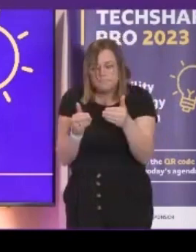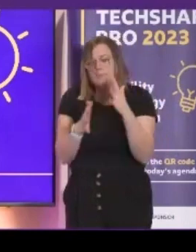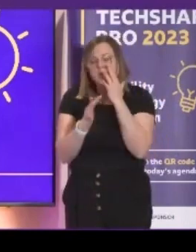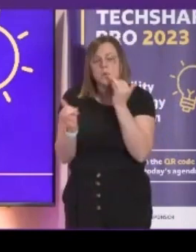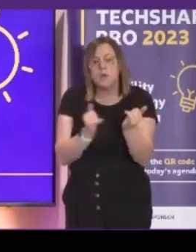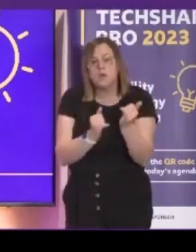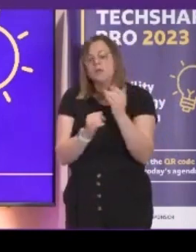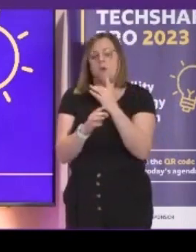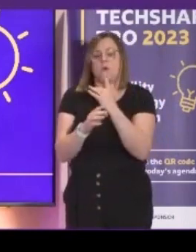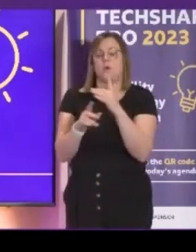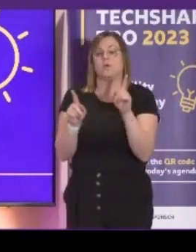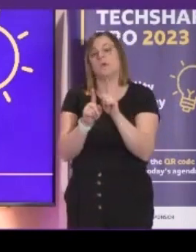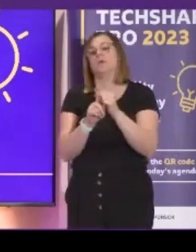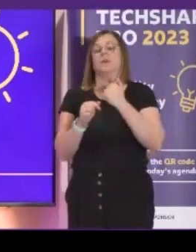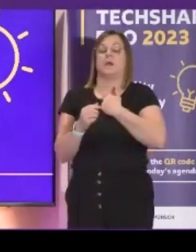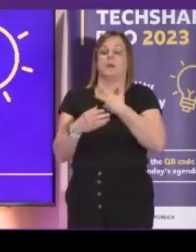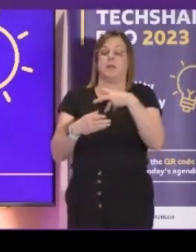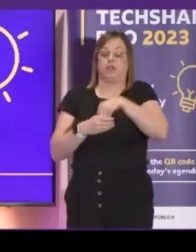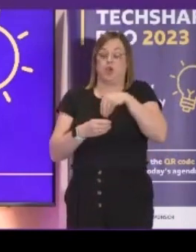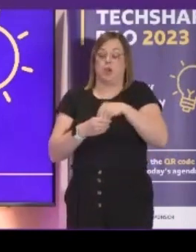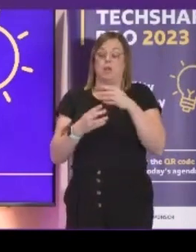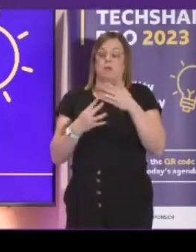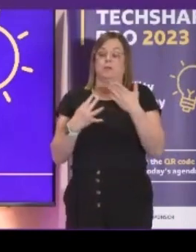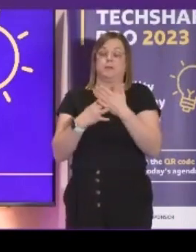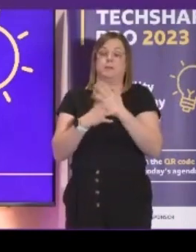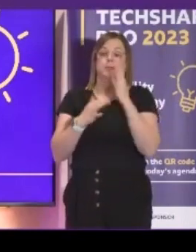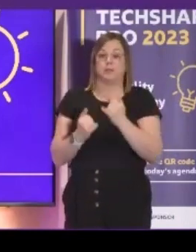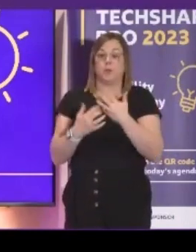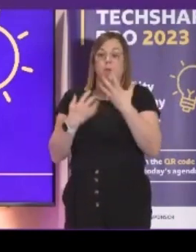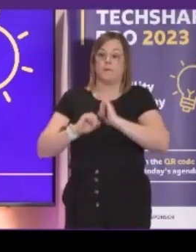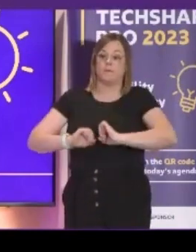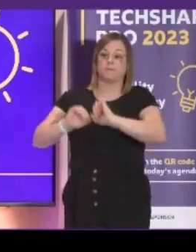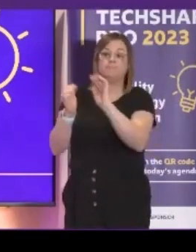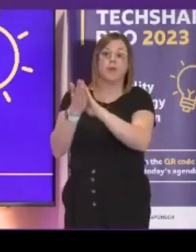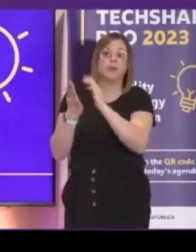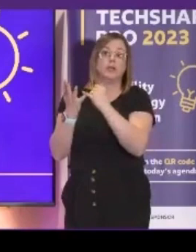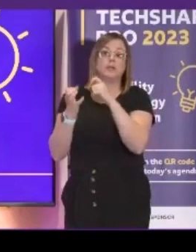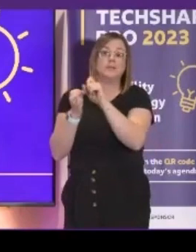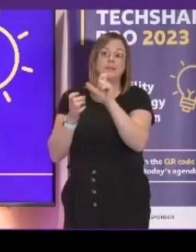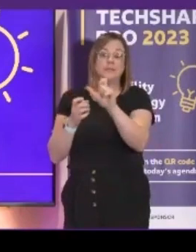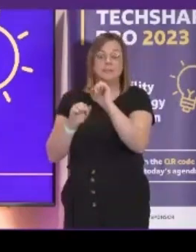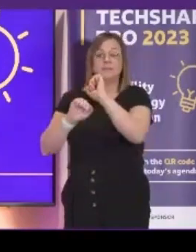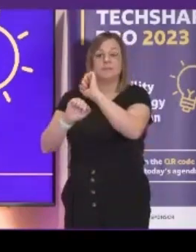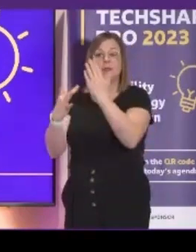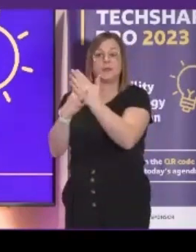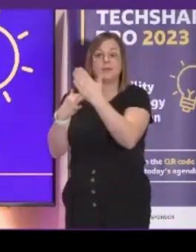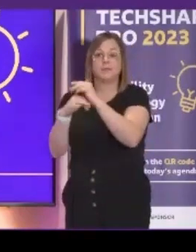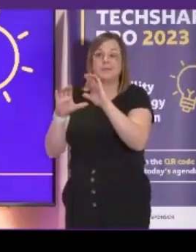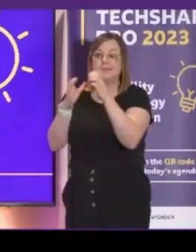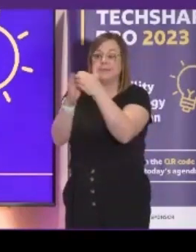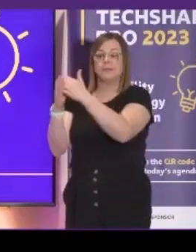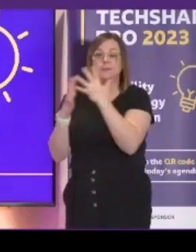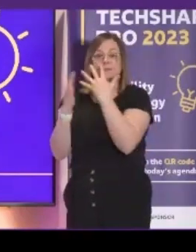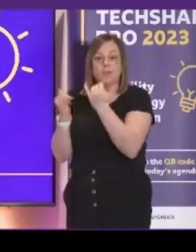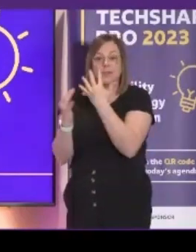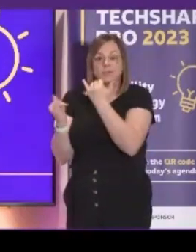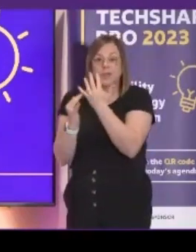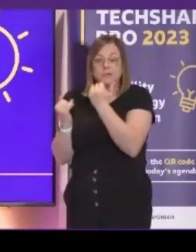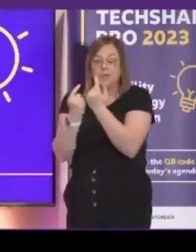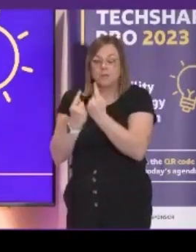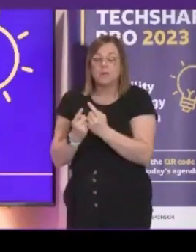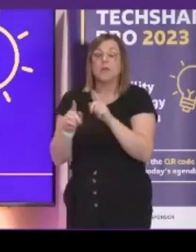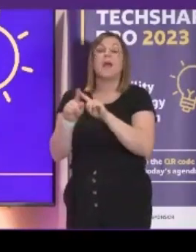our internal accessibility testers at Kineo, we've got HSBC's accessibility team and an